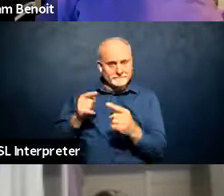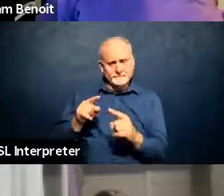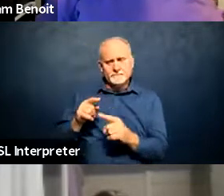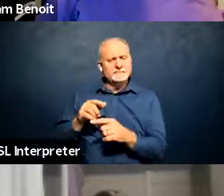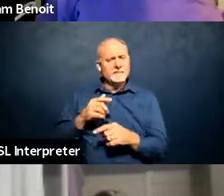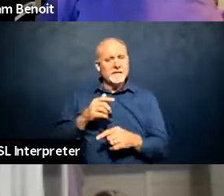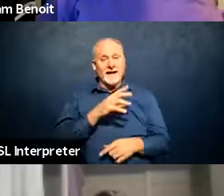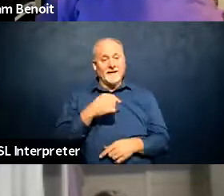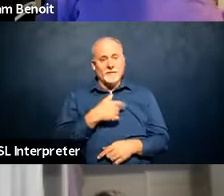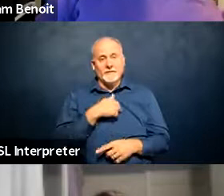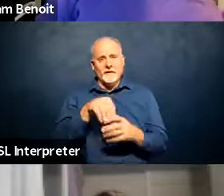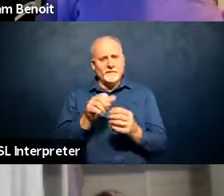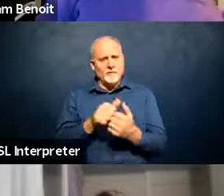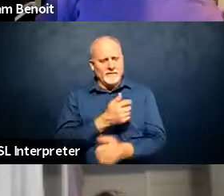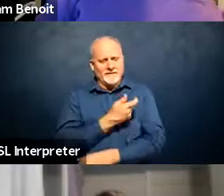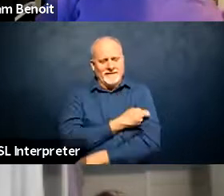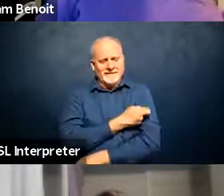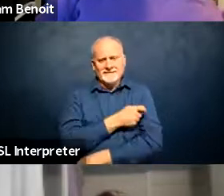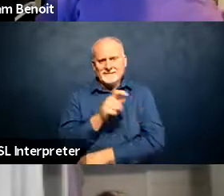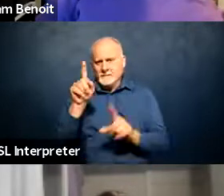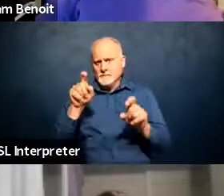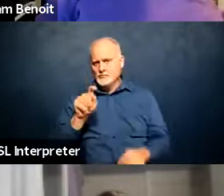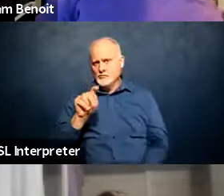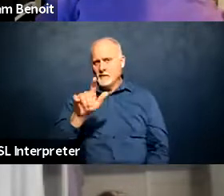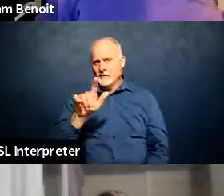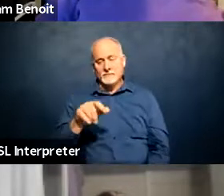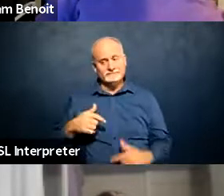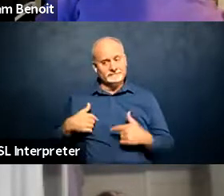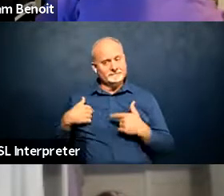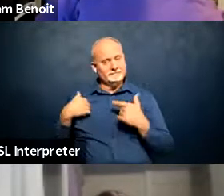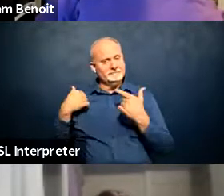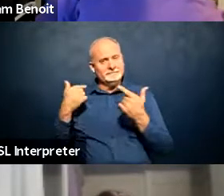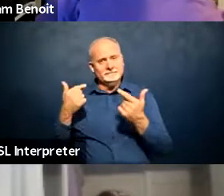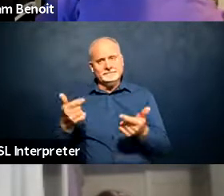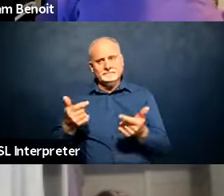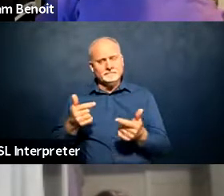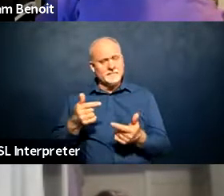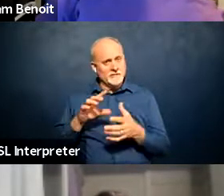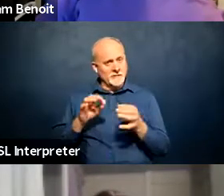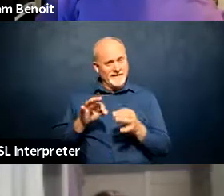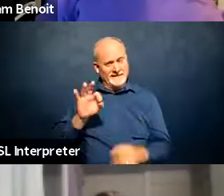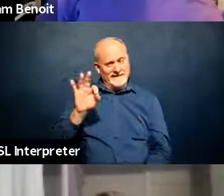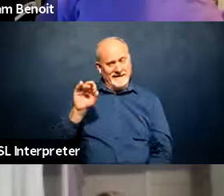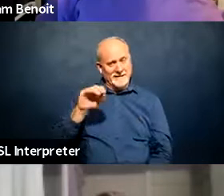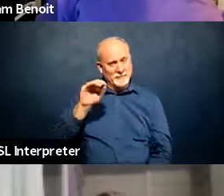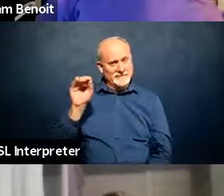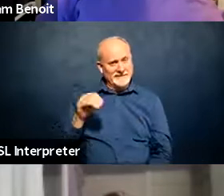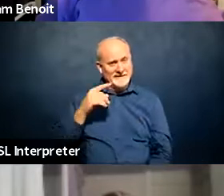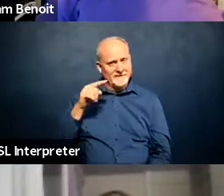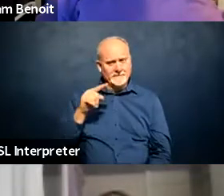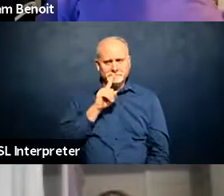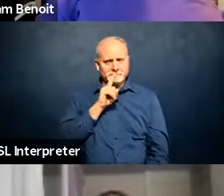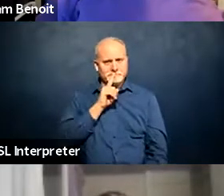vaccine trials. And in all of that, we don't have anything that speaks of 90% efficacy. But both of